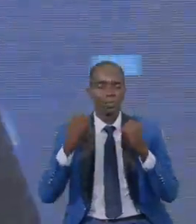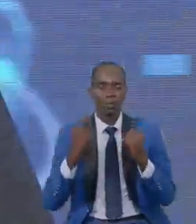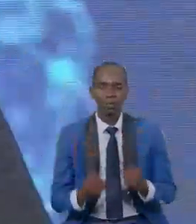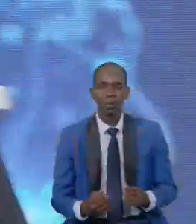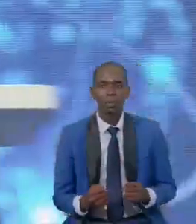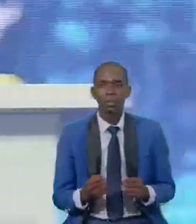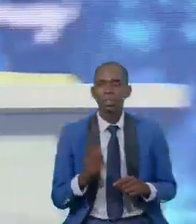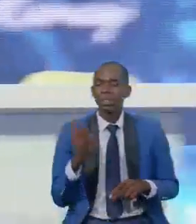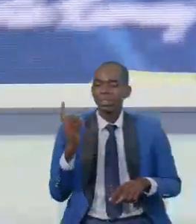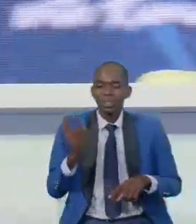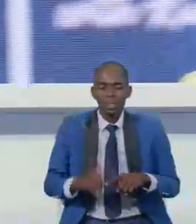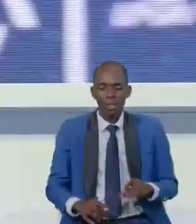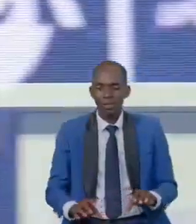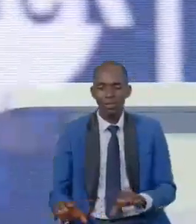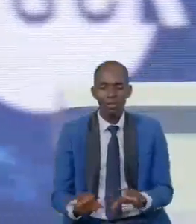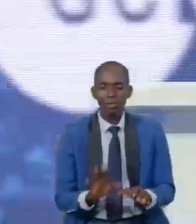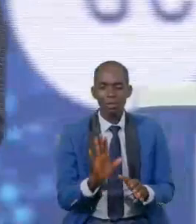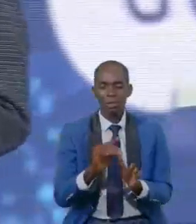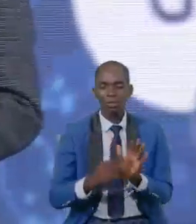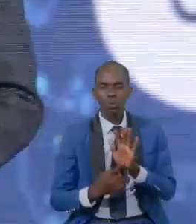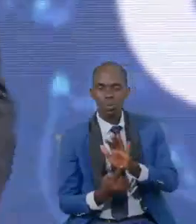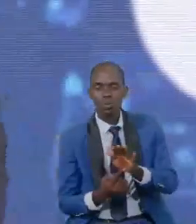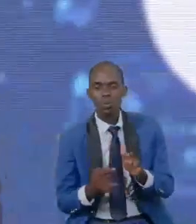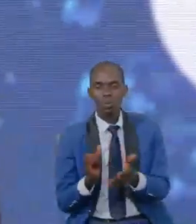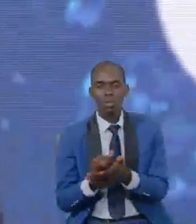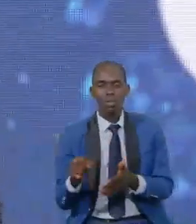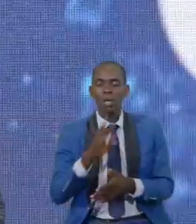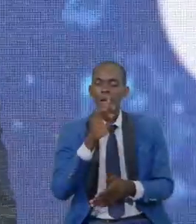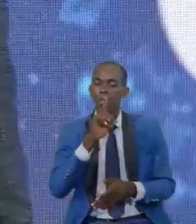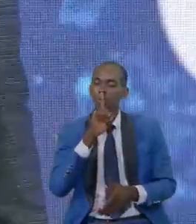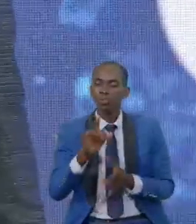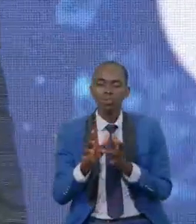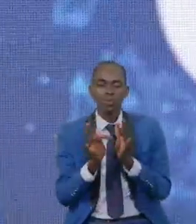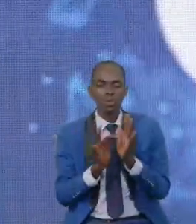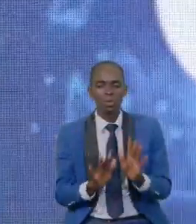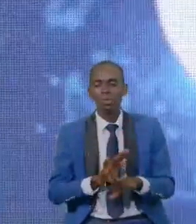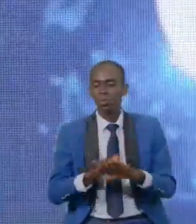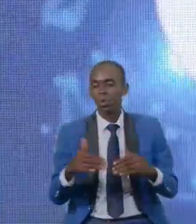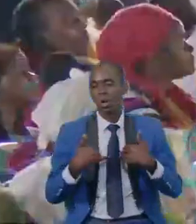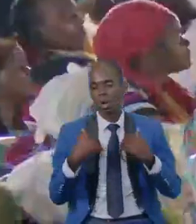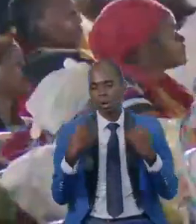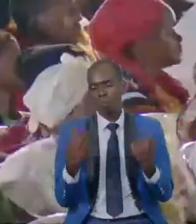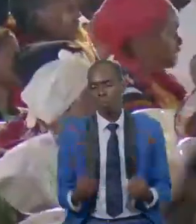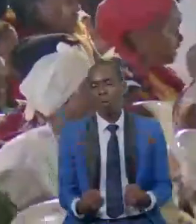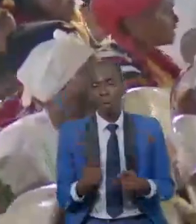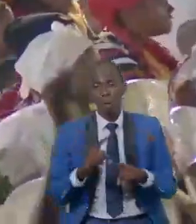cannot carry out their conviction. They don't have power. But tonight, somebody shout tonight.